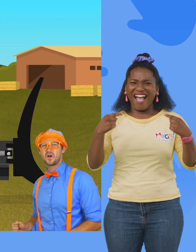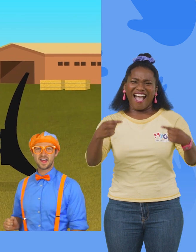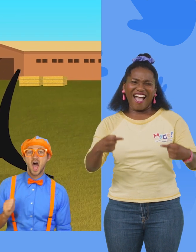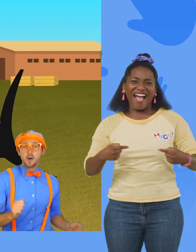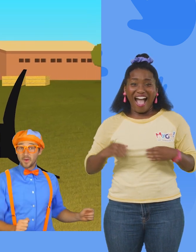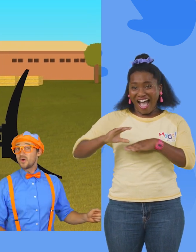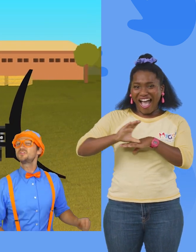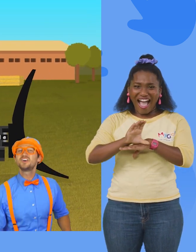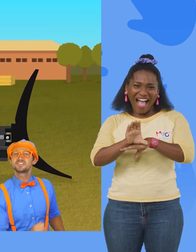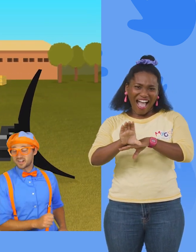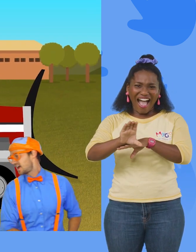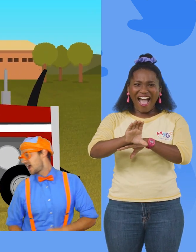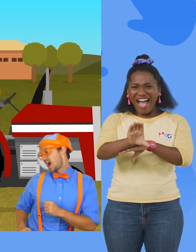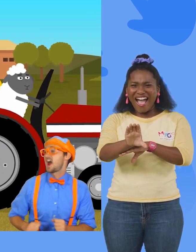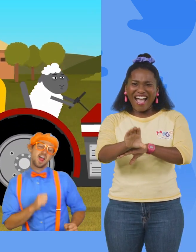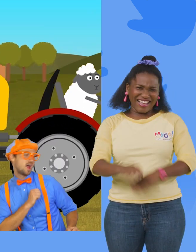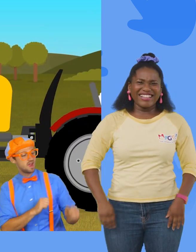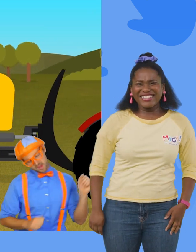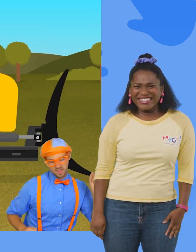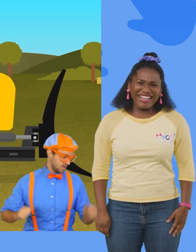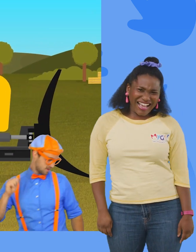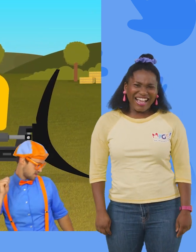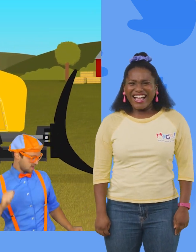roll. Bulldozer.